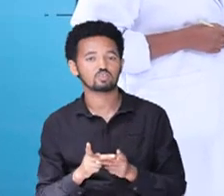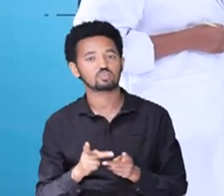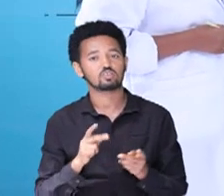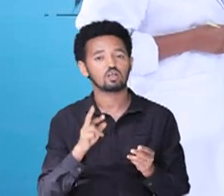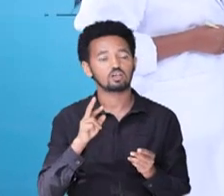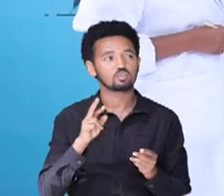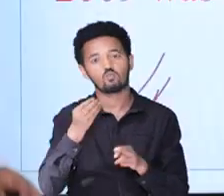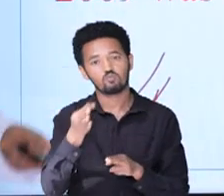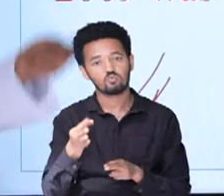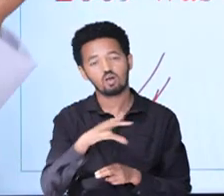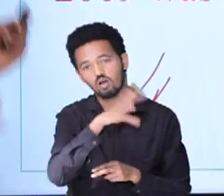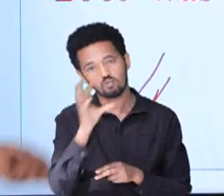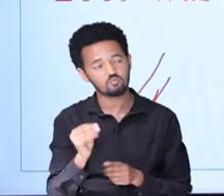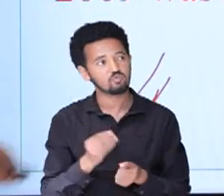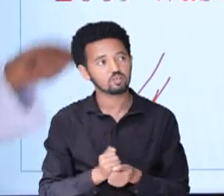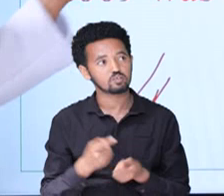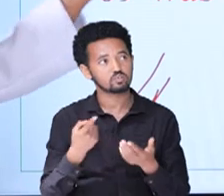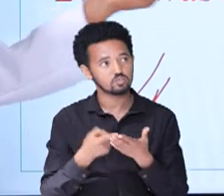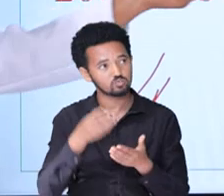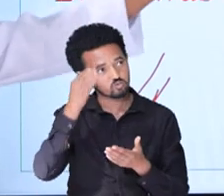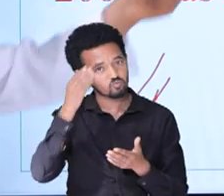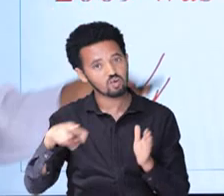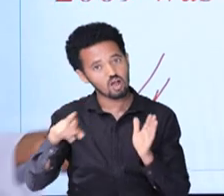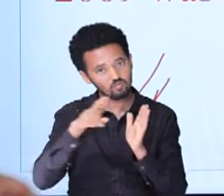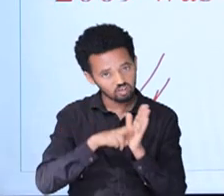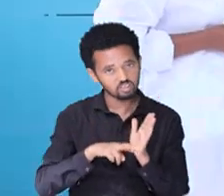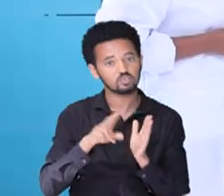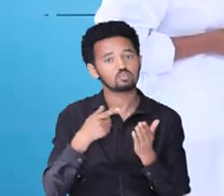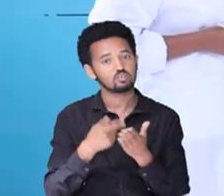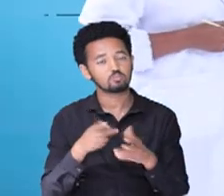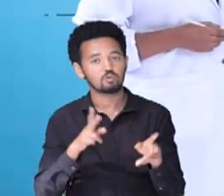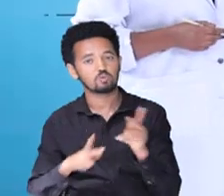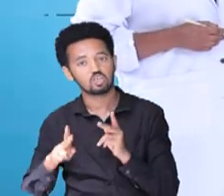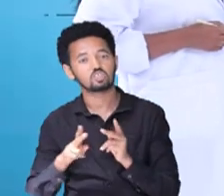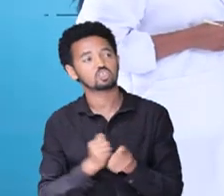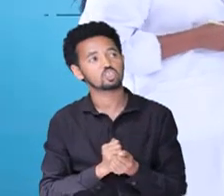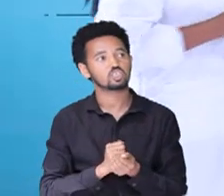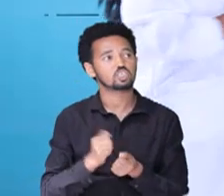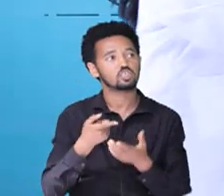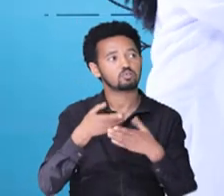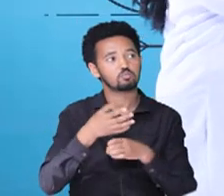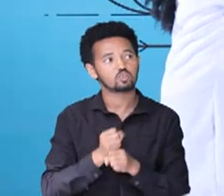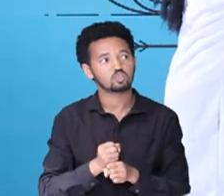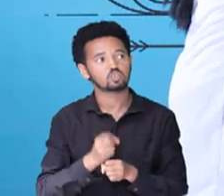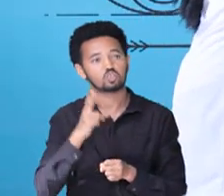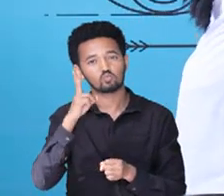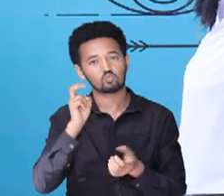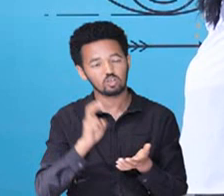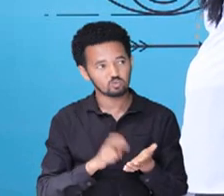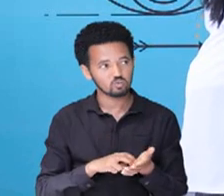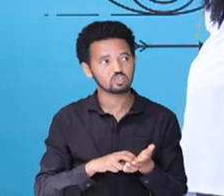of Africa. The continent average crude population density during the mid of